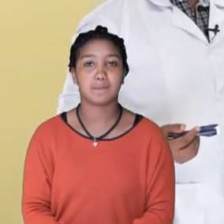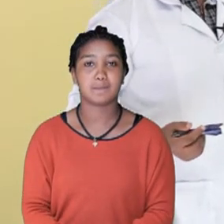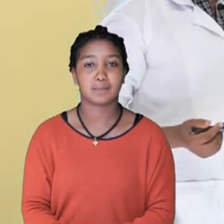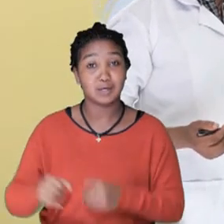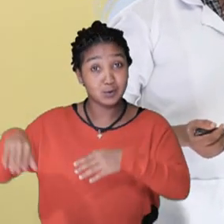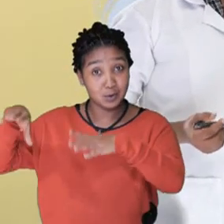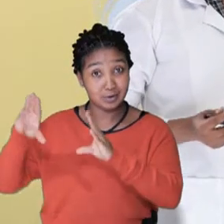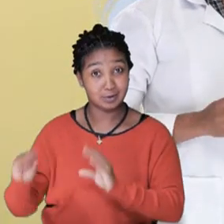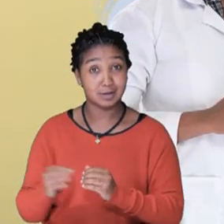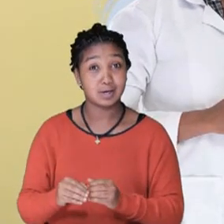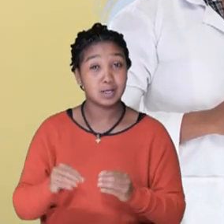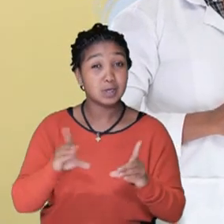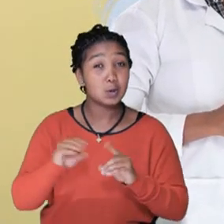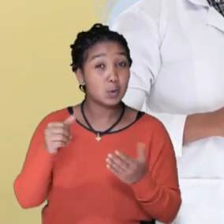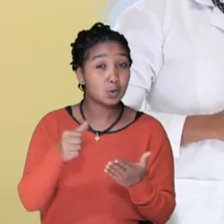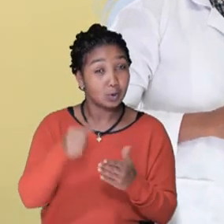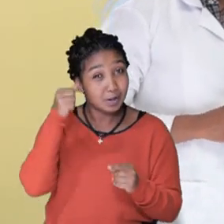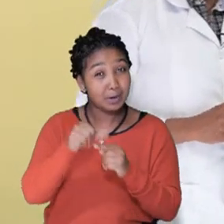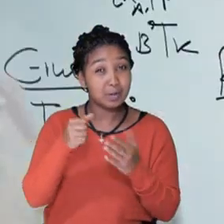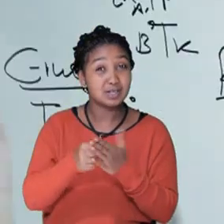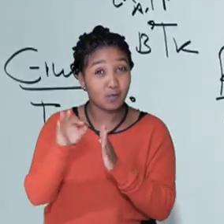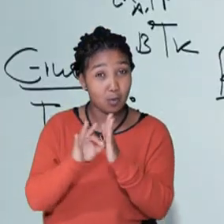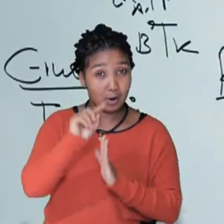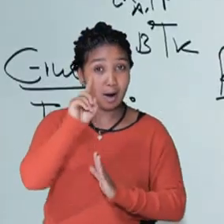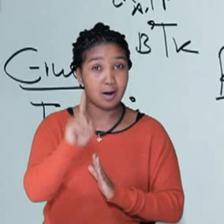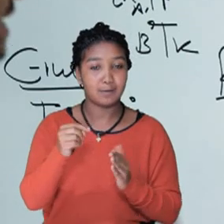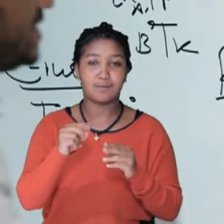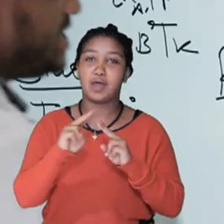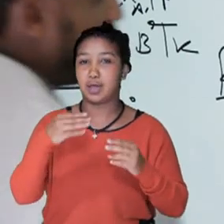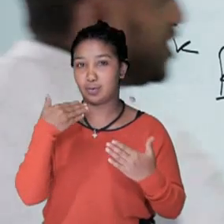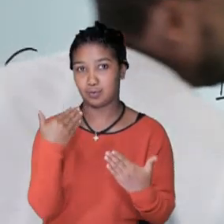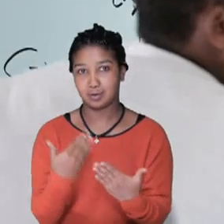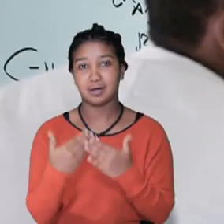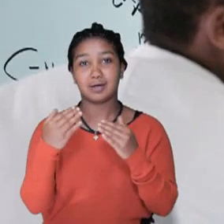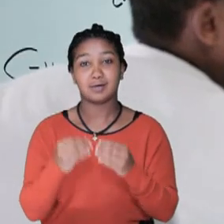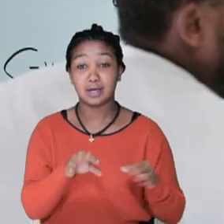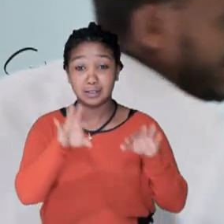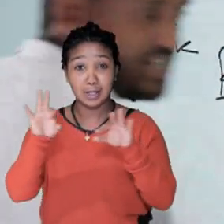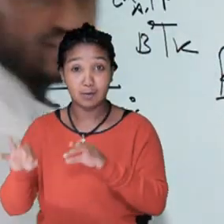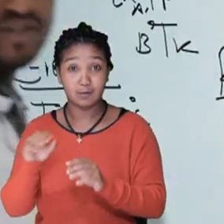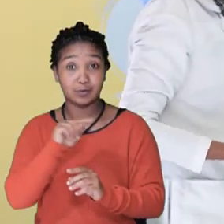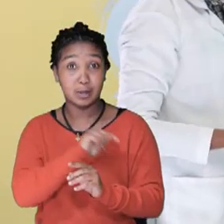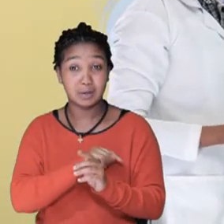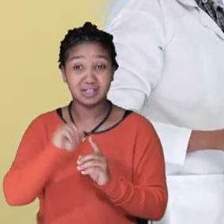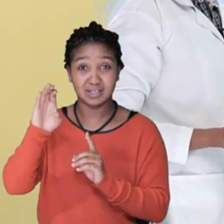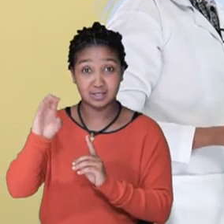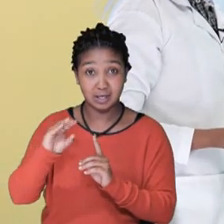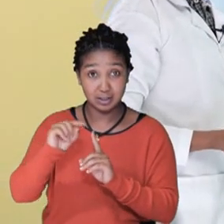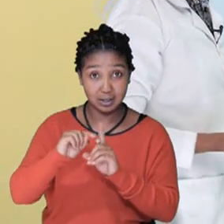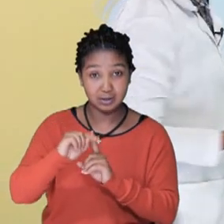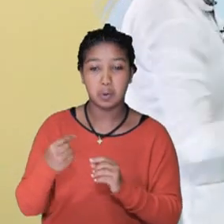Students, do you remember this formula? Very good. Instead of temperature in Celsius, we